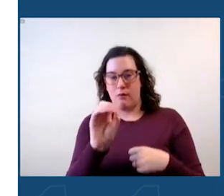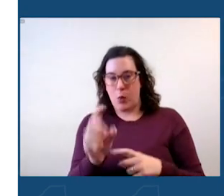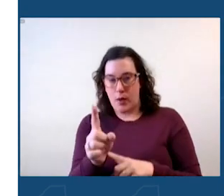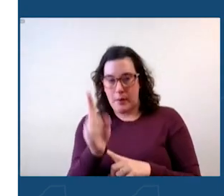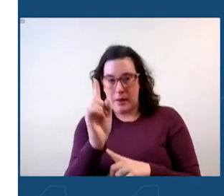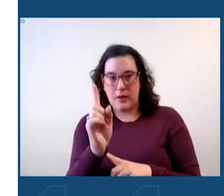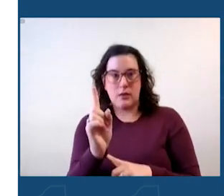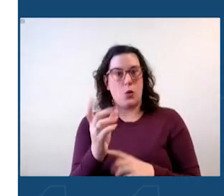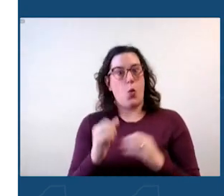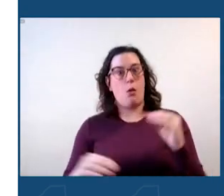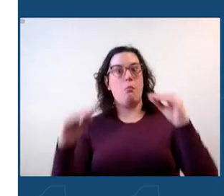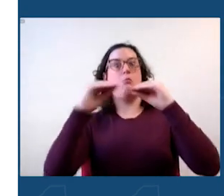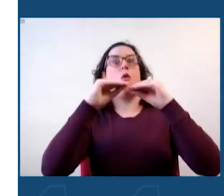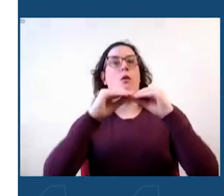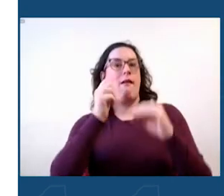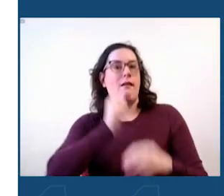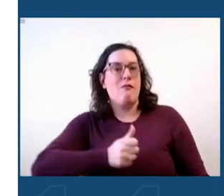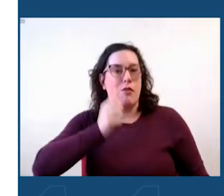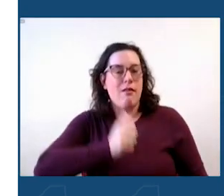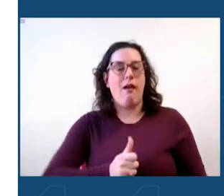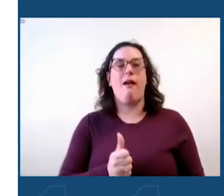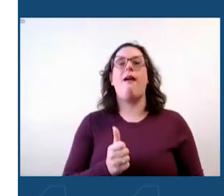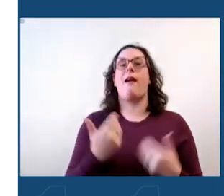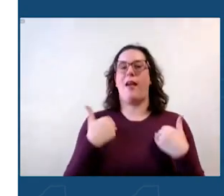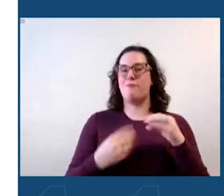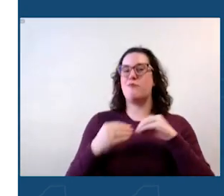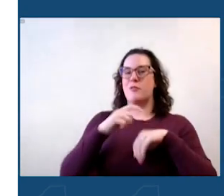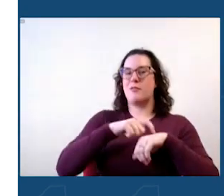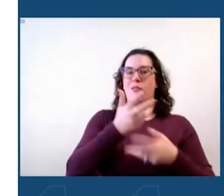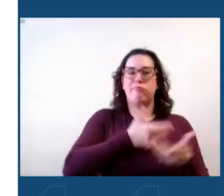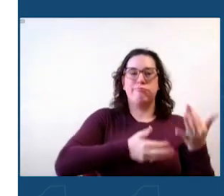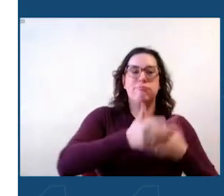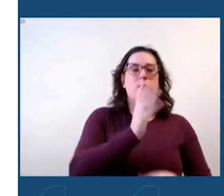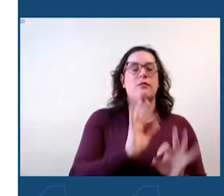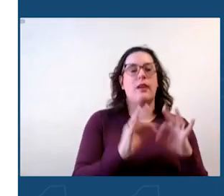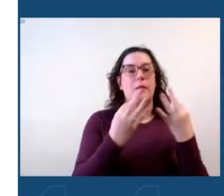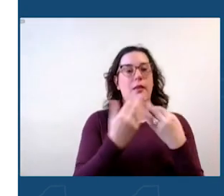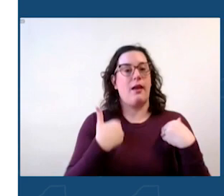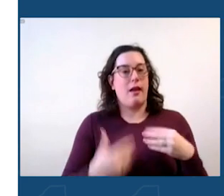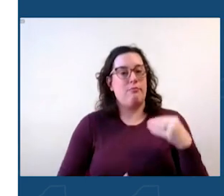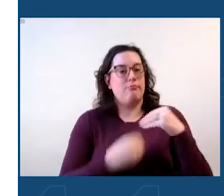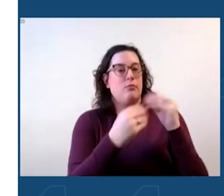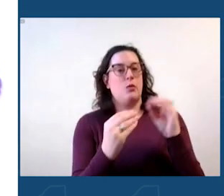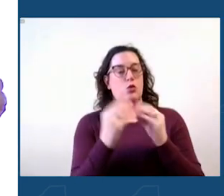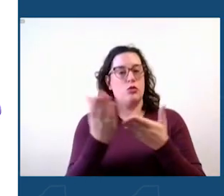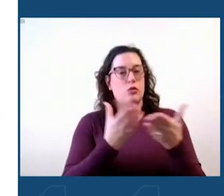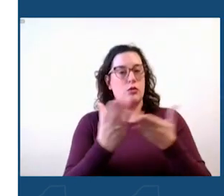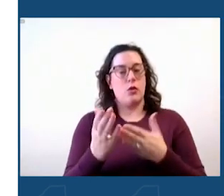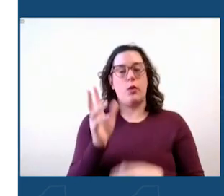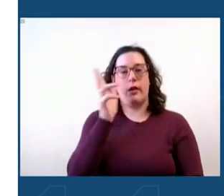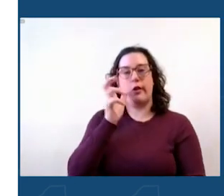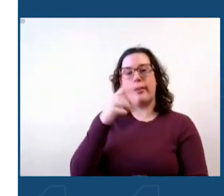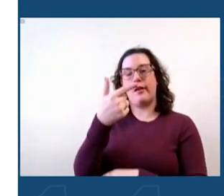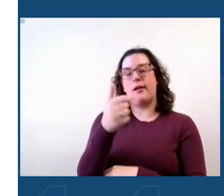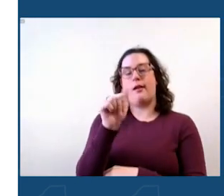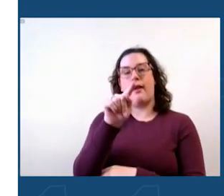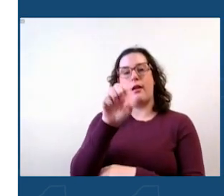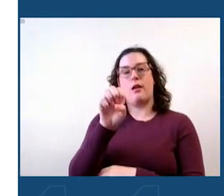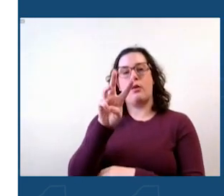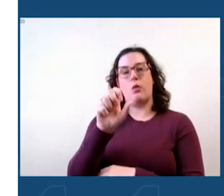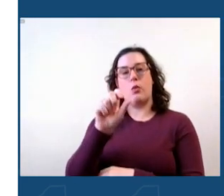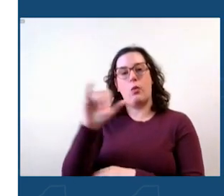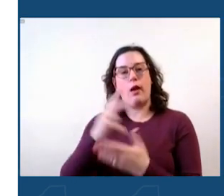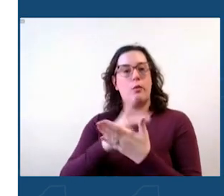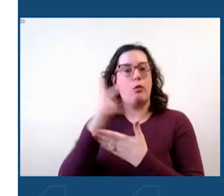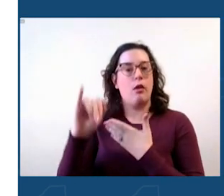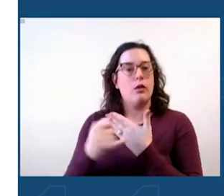day and to have the additional service. We all hear about the Gateway project in the Hudson, on the